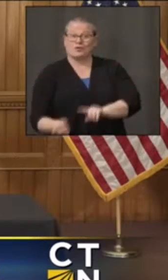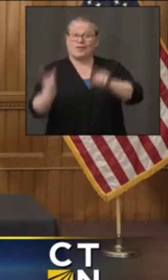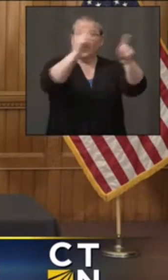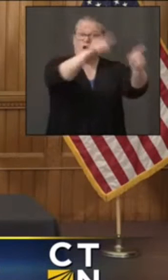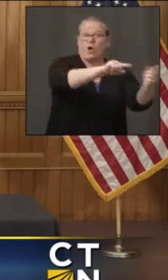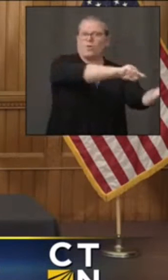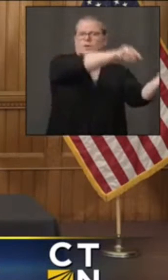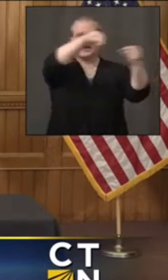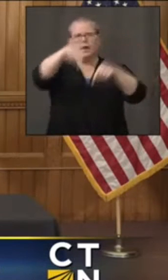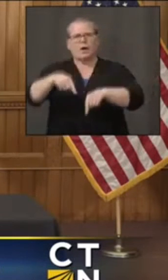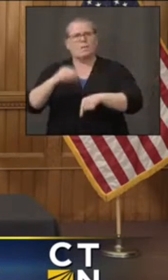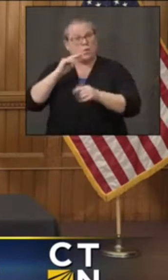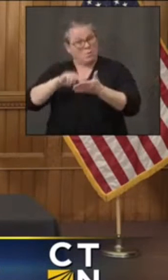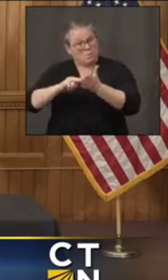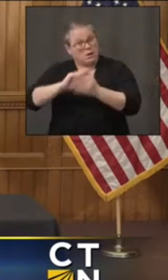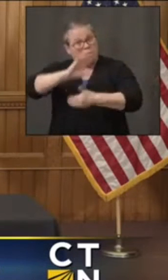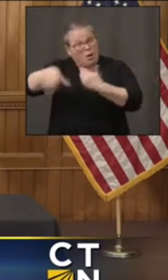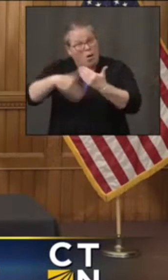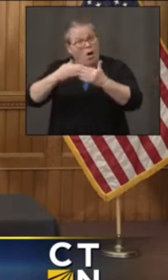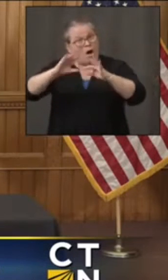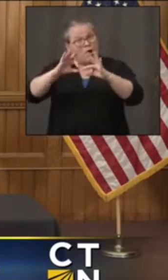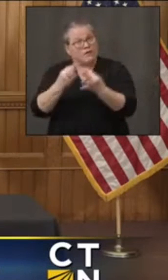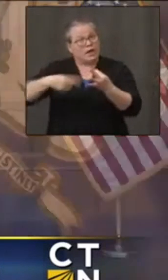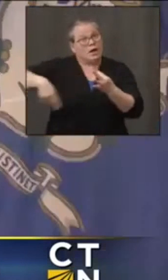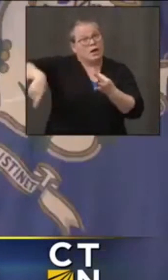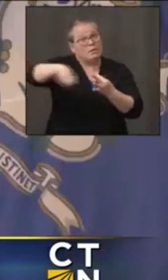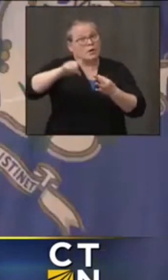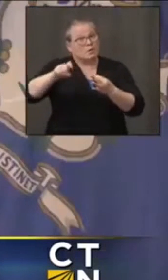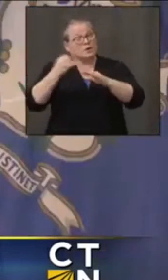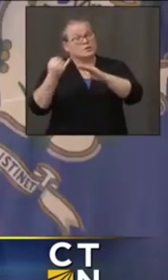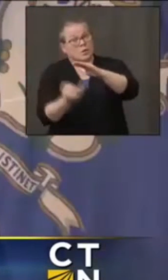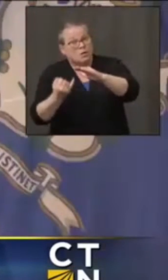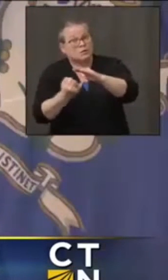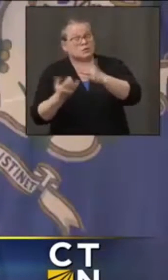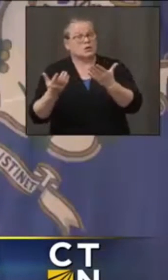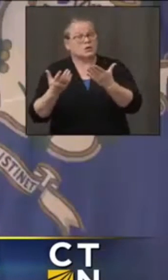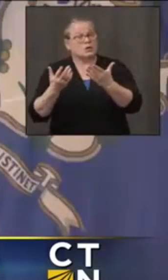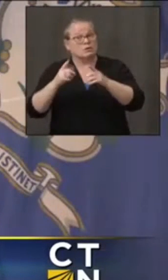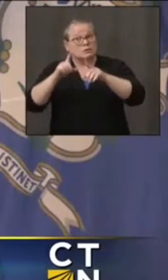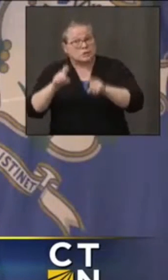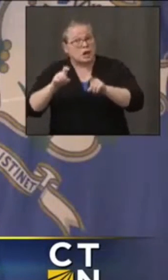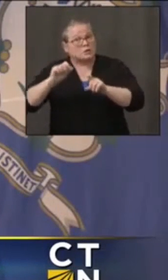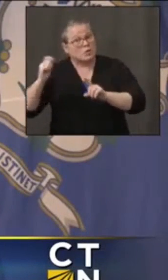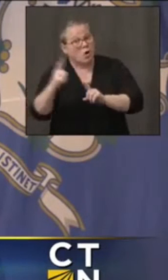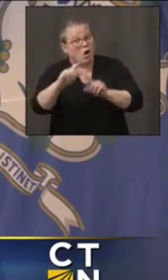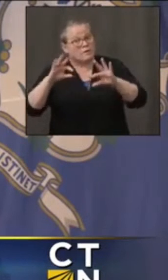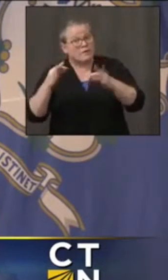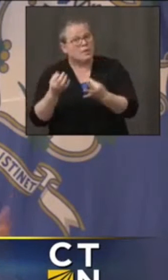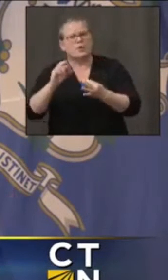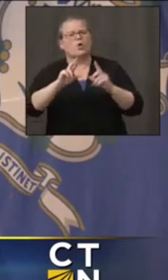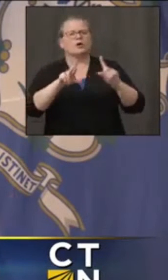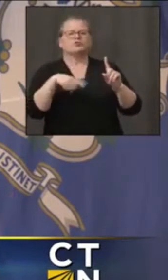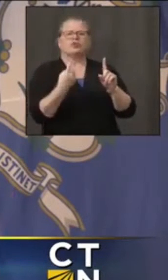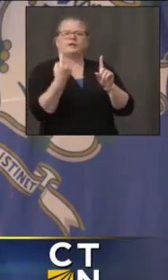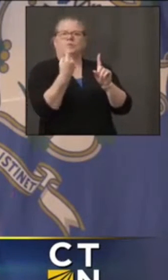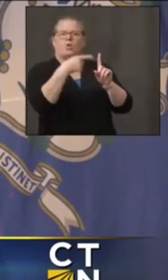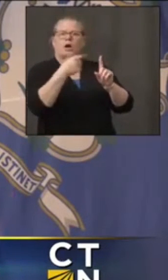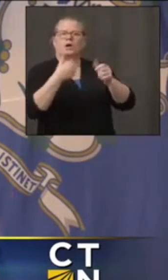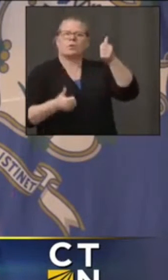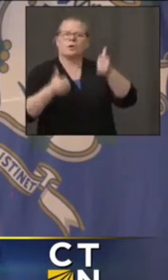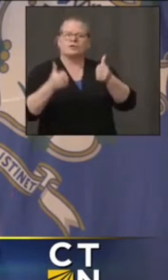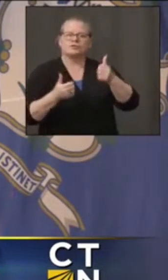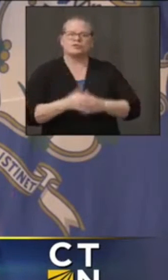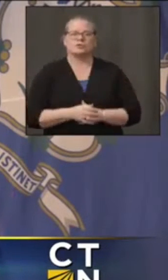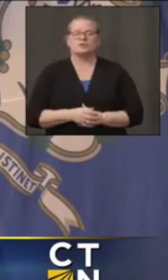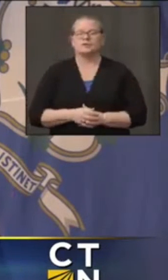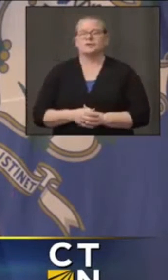and many will be here on through the winter? Yeah, I was talking to our Reopen Connecticut committee and those that did the higher ed piece,